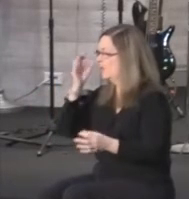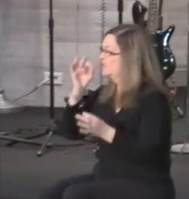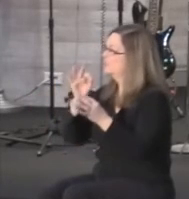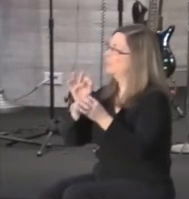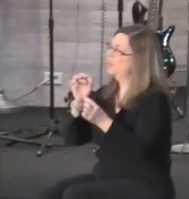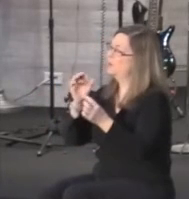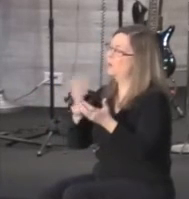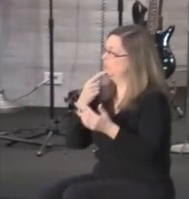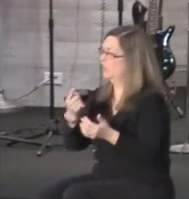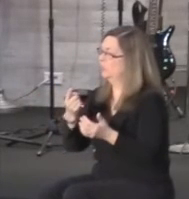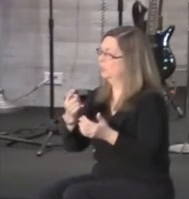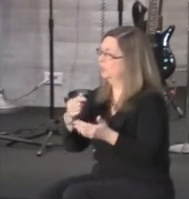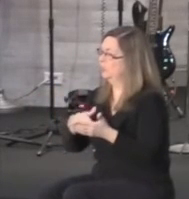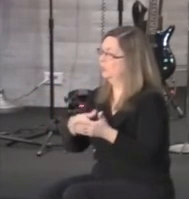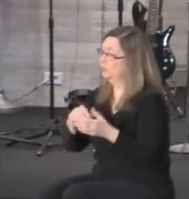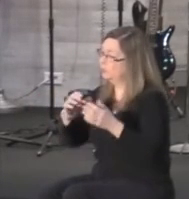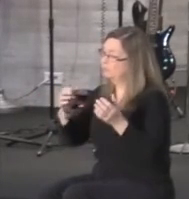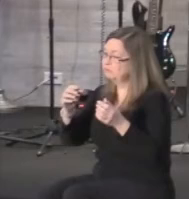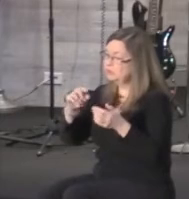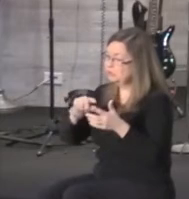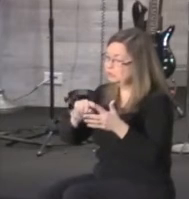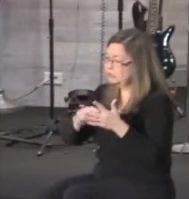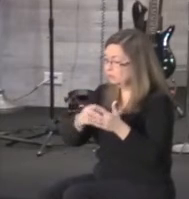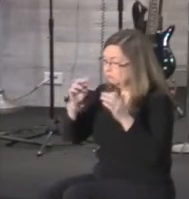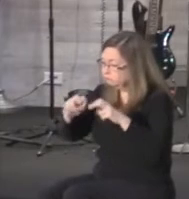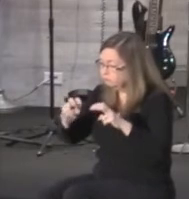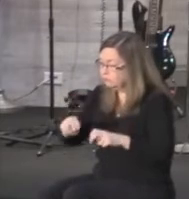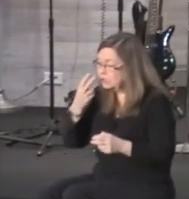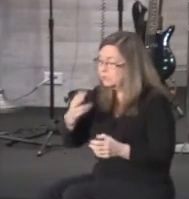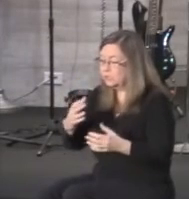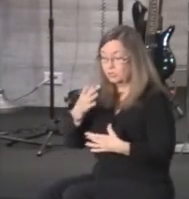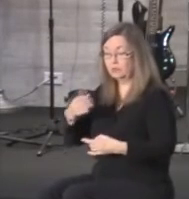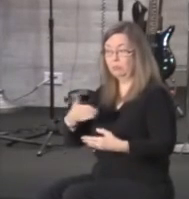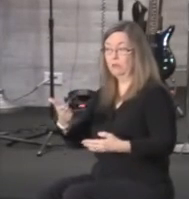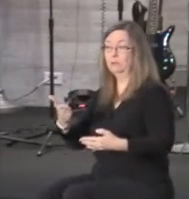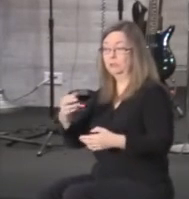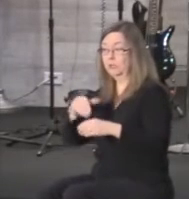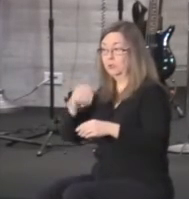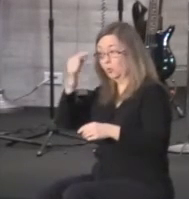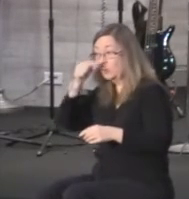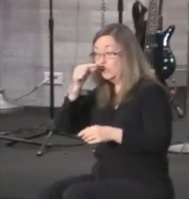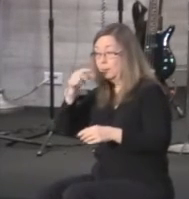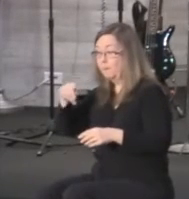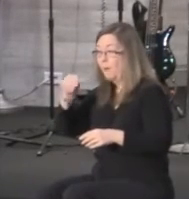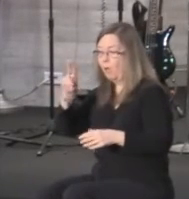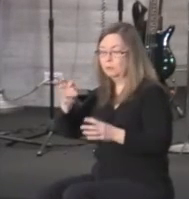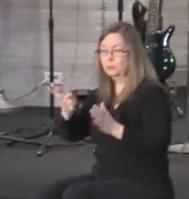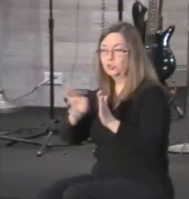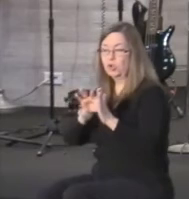here. When you begin to break this down and look in the Greek, you begin to see some interesting things. Paul has chosen his